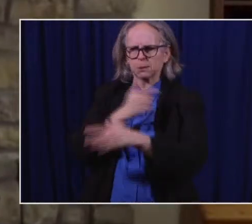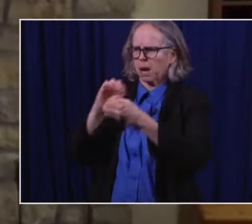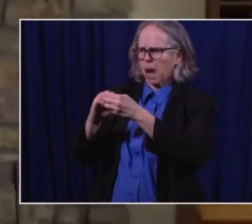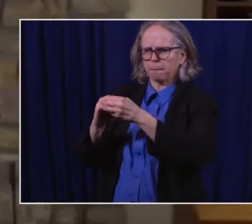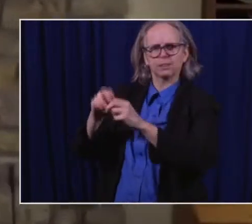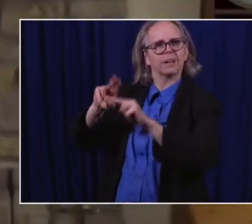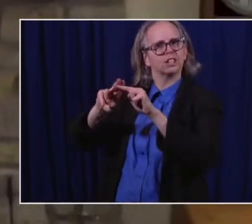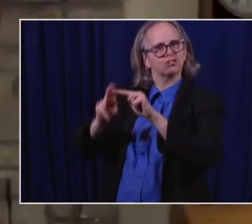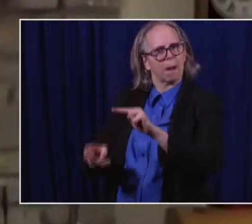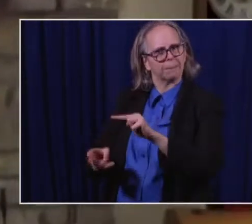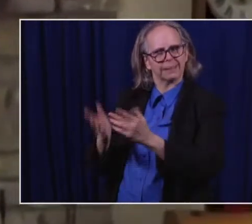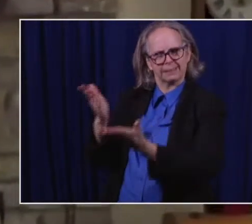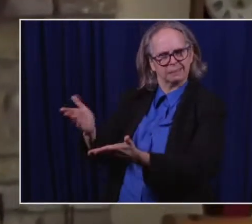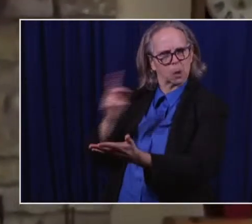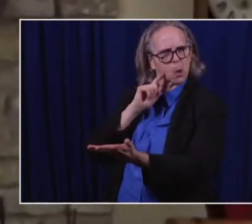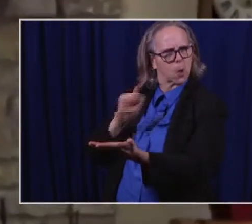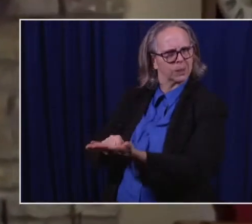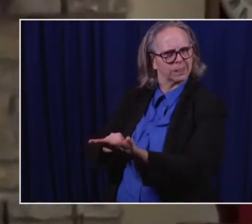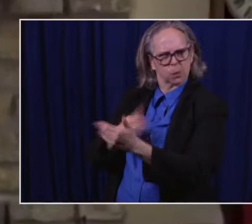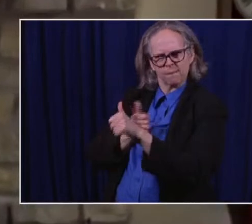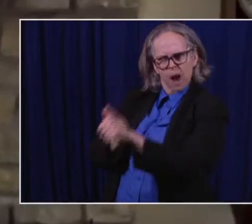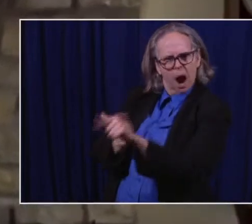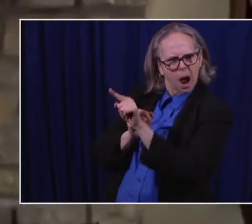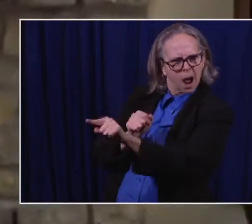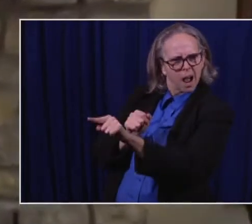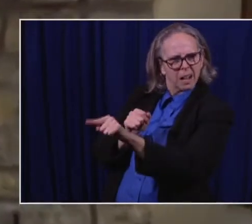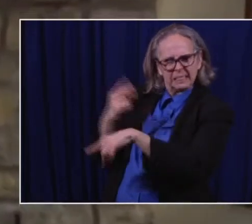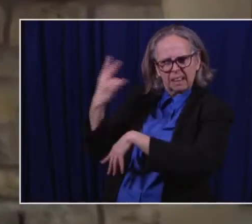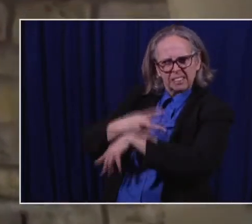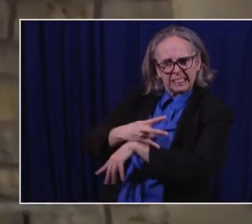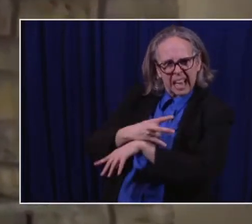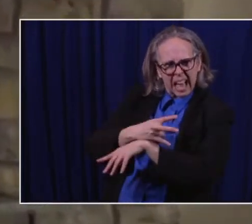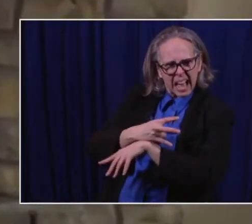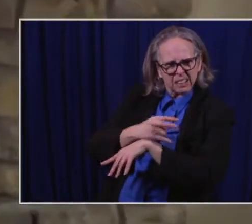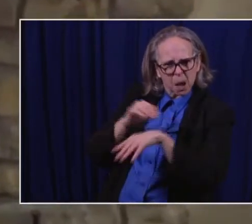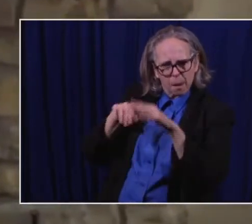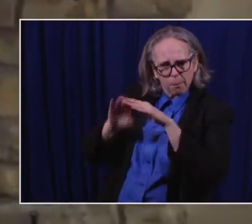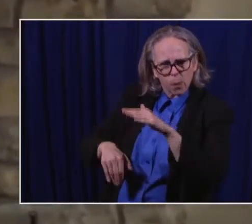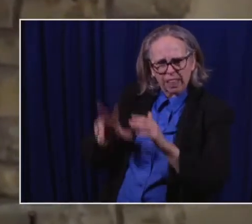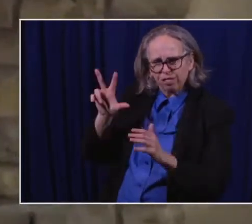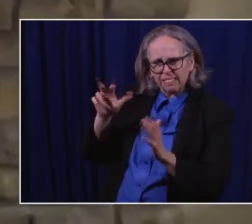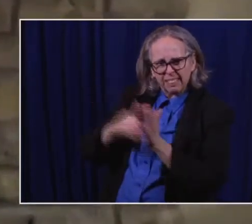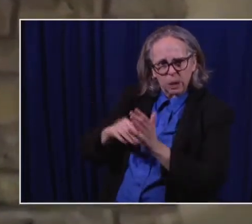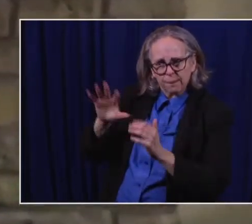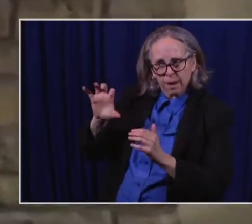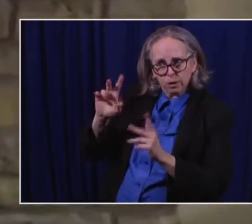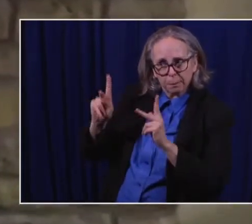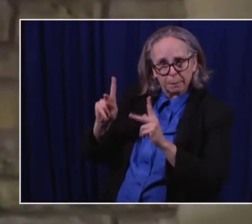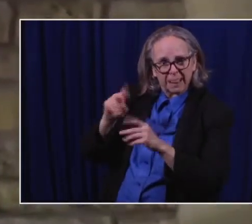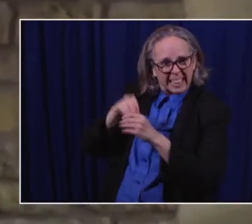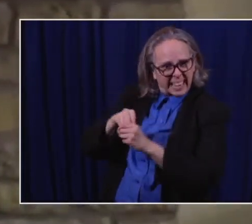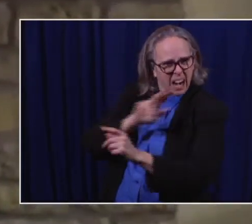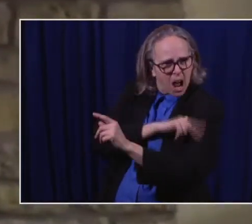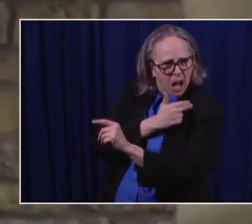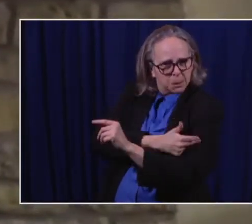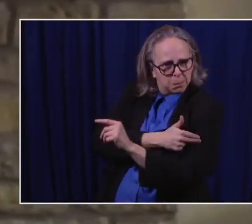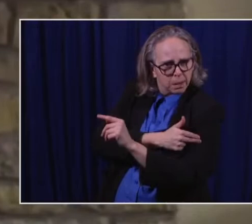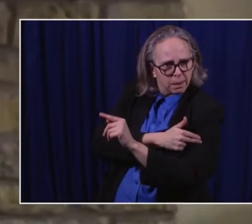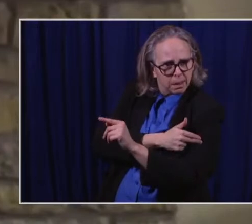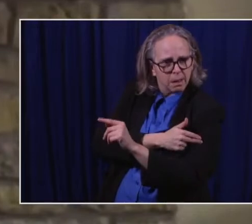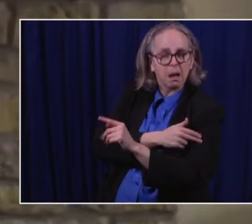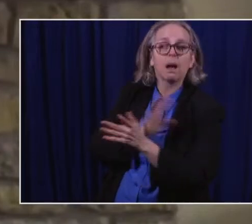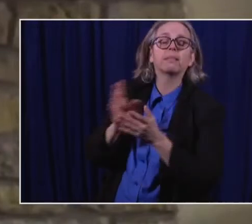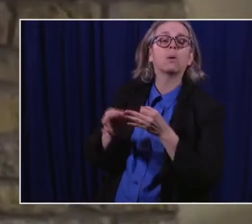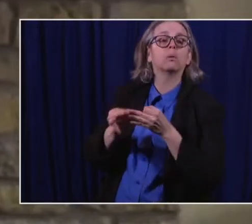We have seven days below 3,500. And we'll take a look at